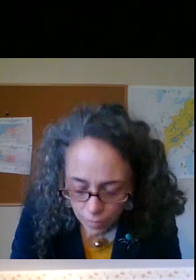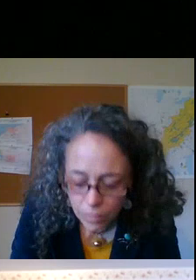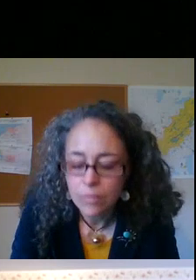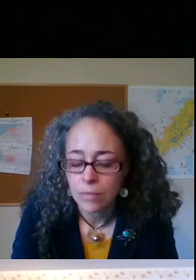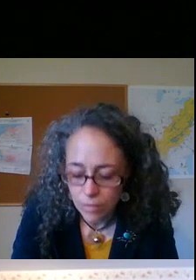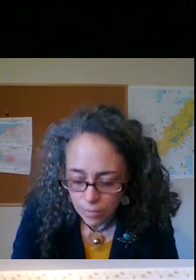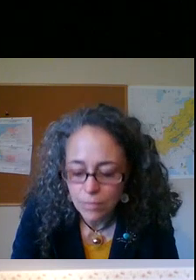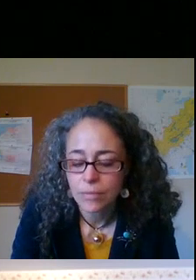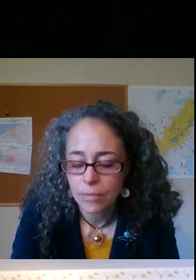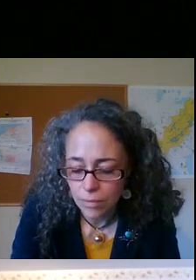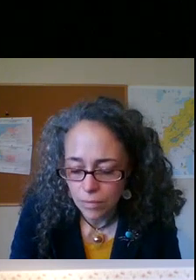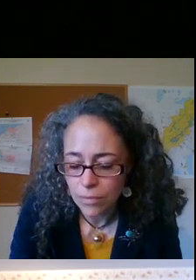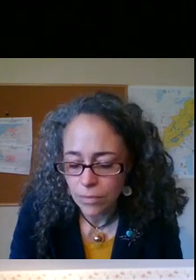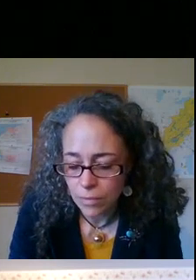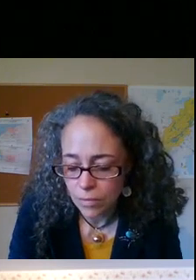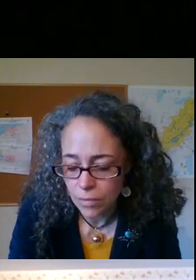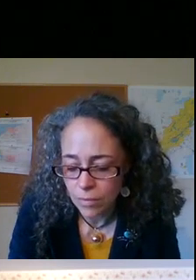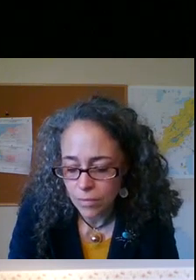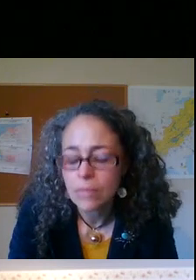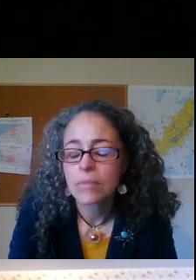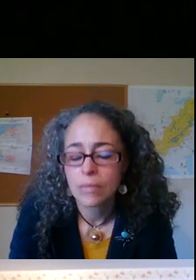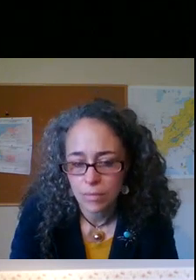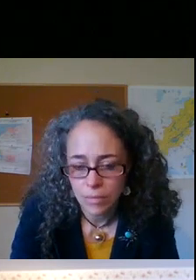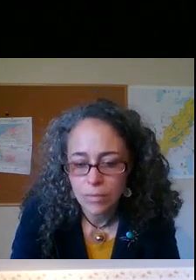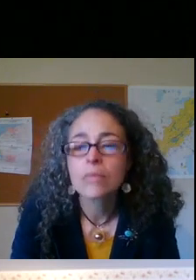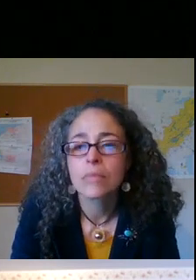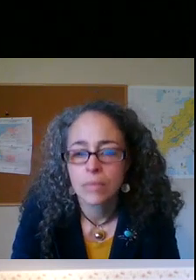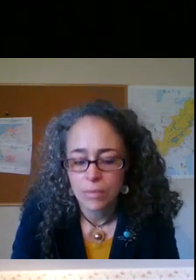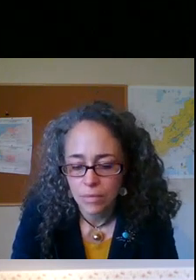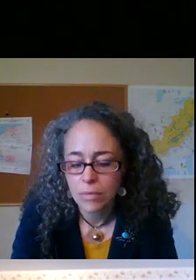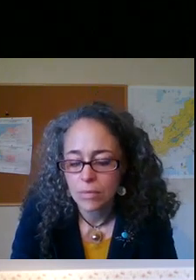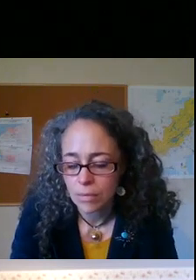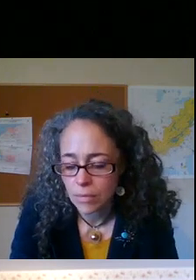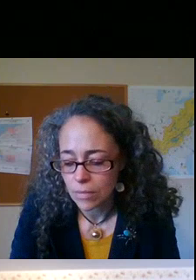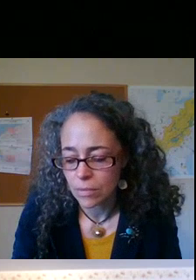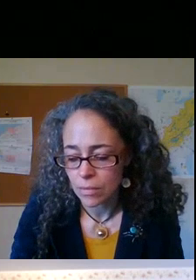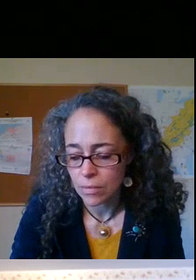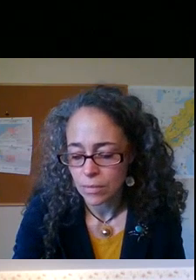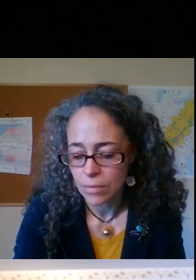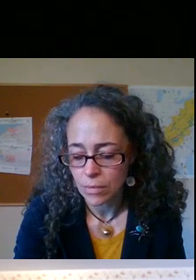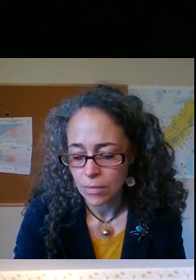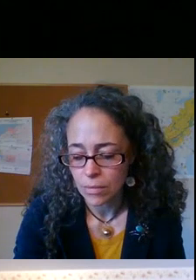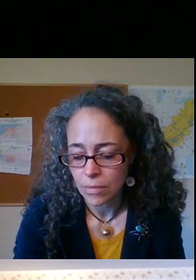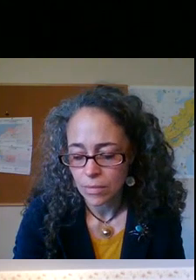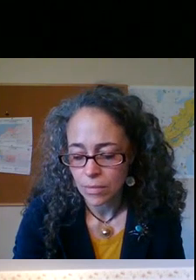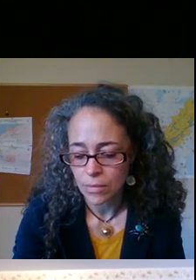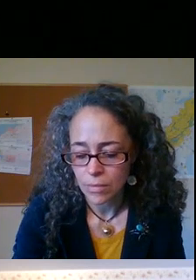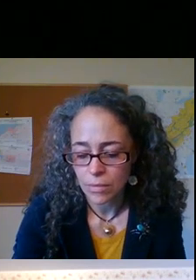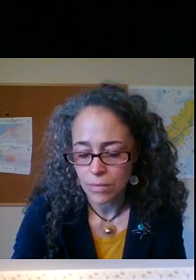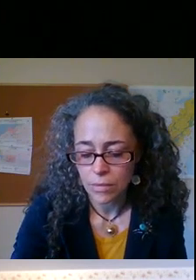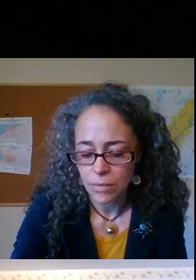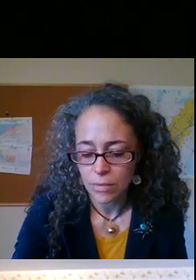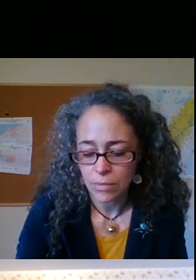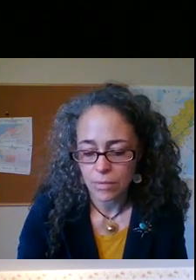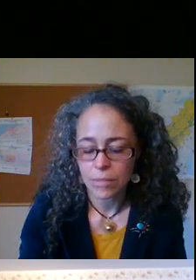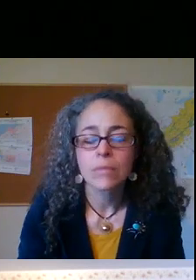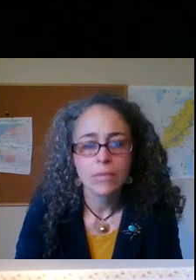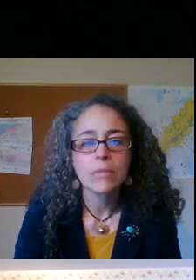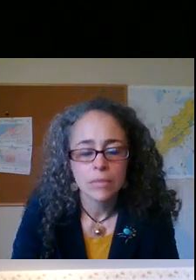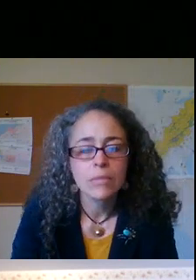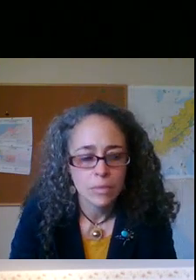and getting people outdoors and open spaces, as we've experienced a big increase in the use of